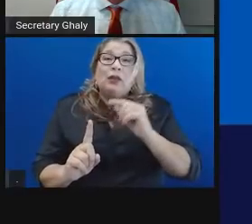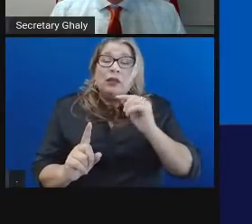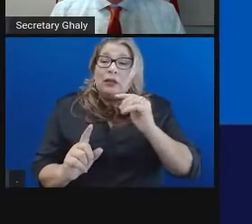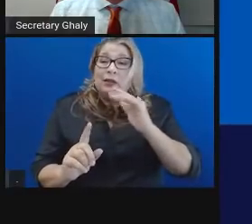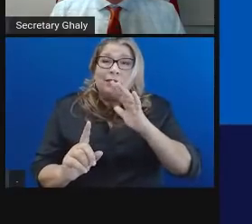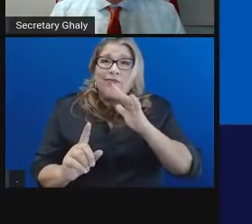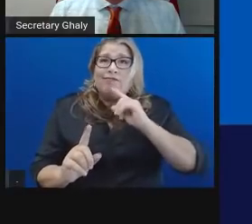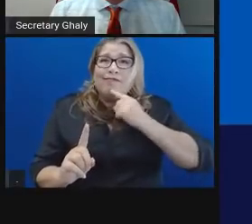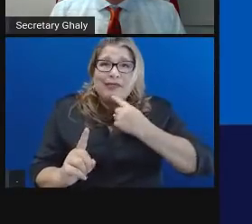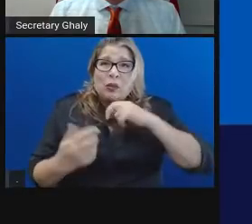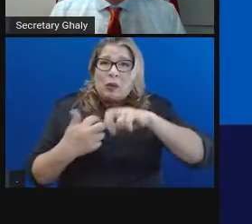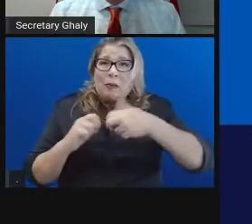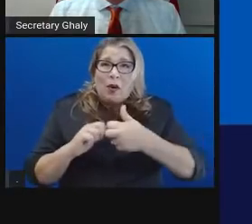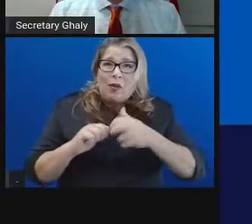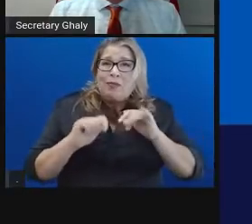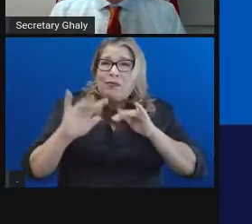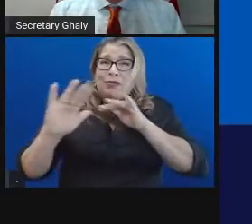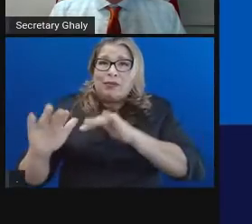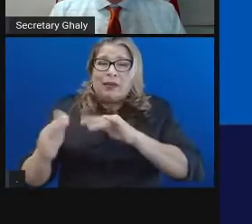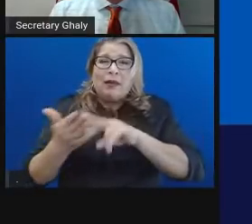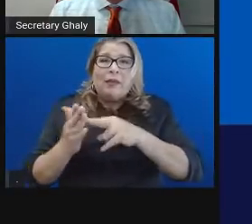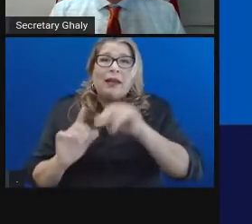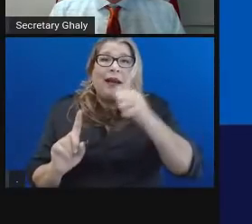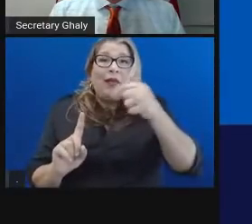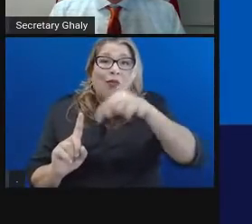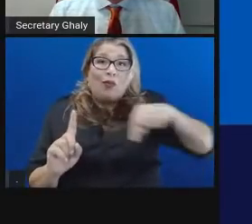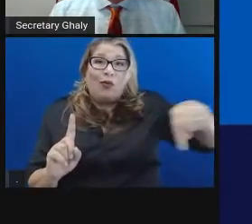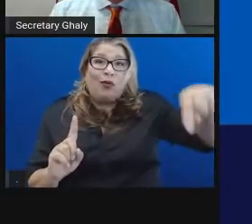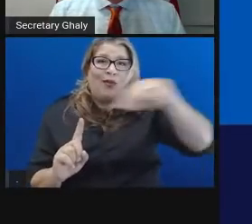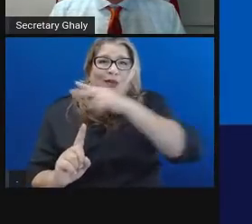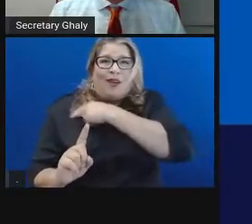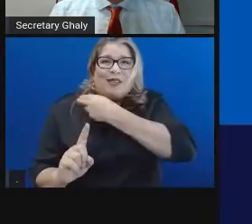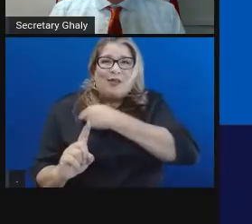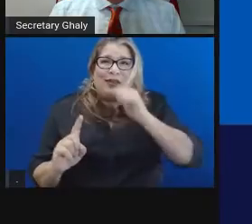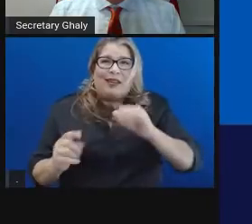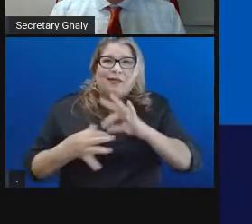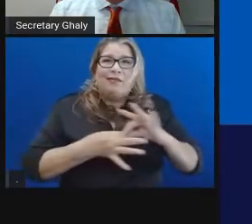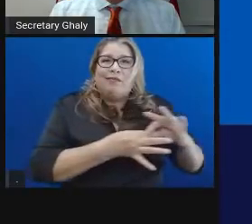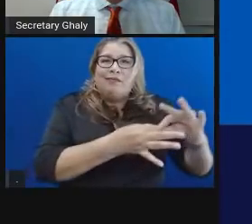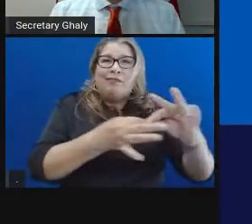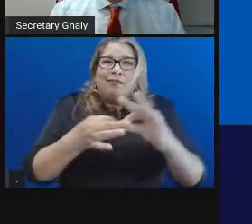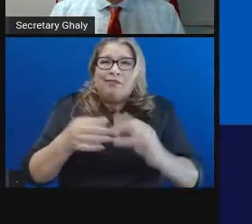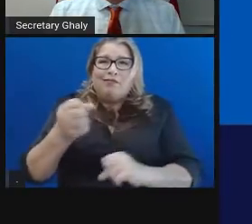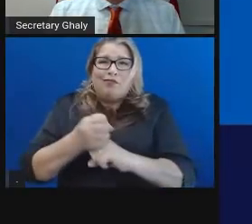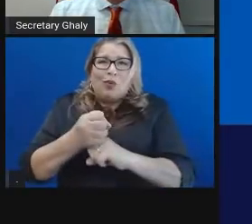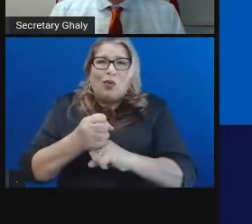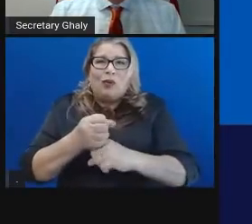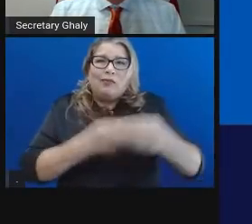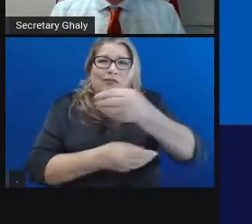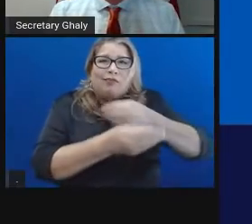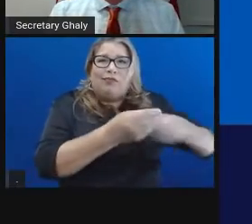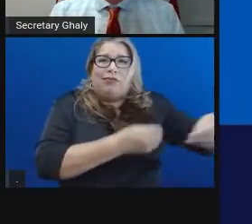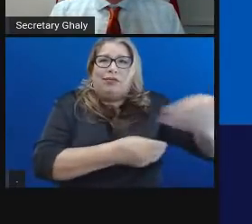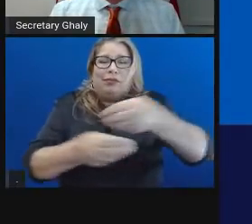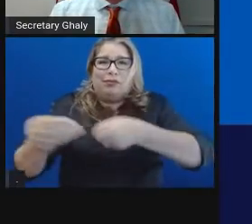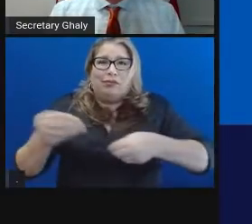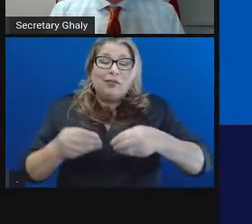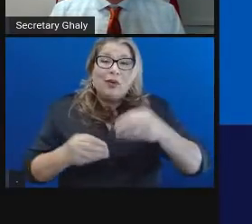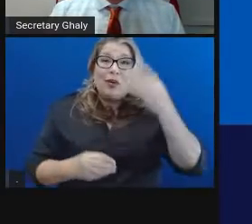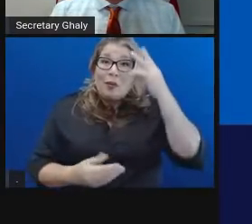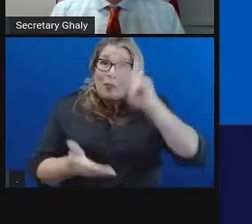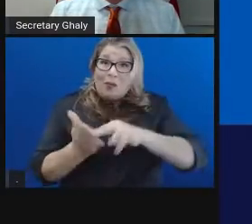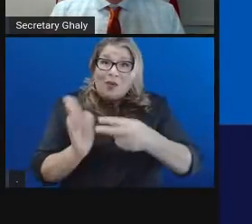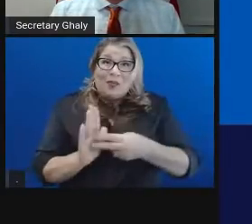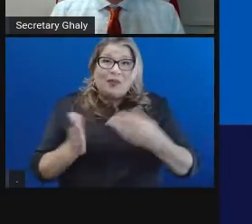of hospitals in their community. Again, all pointed towards saving lives and reducing the impact